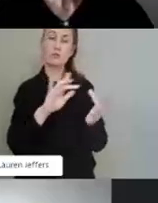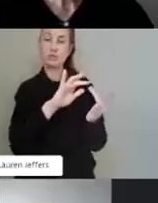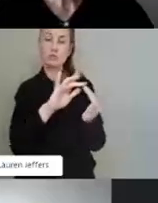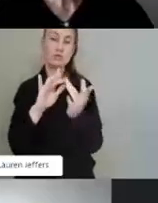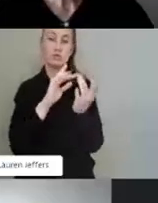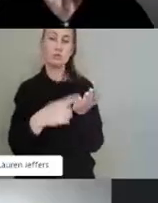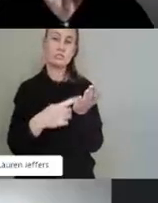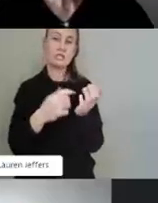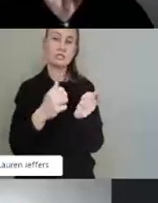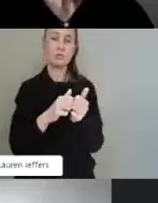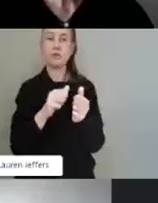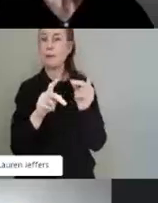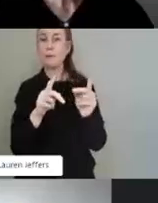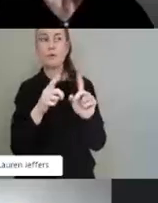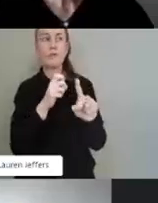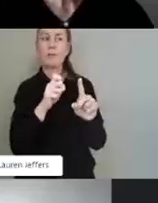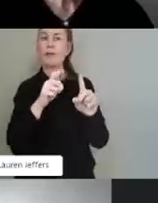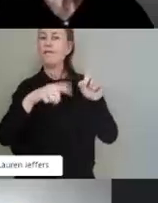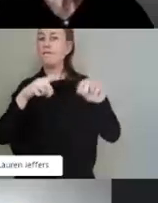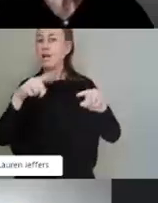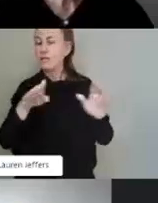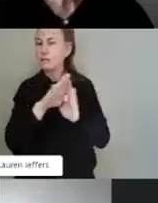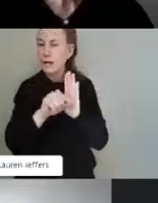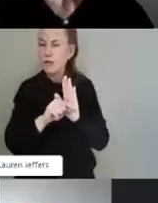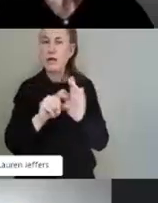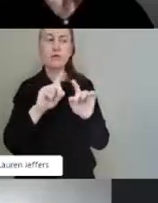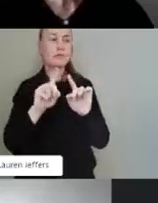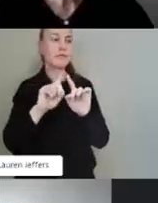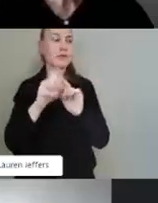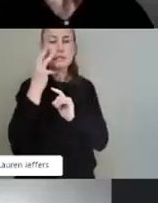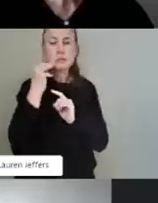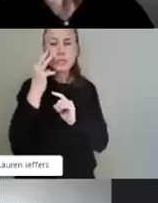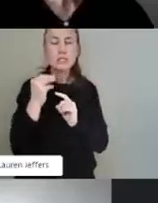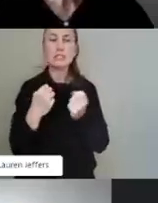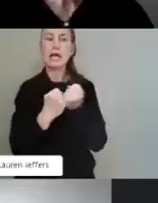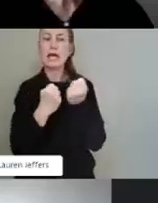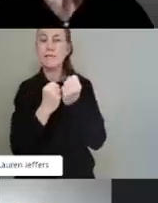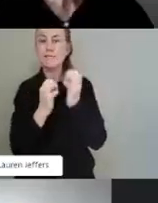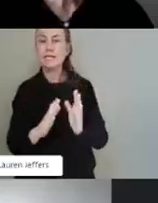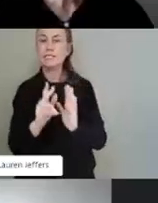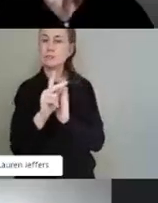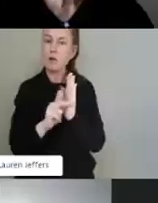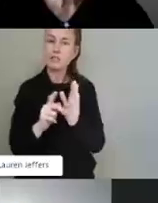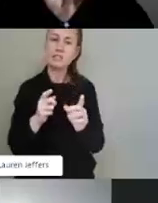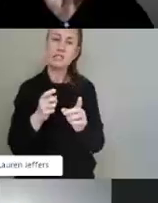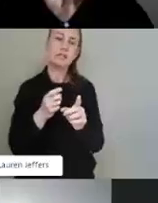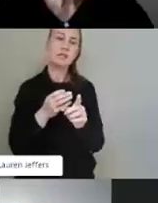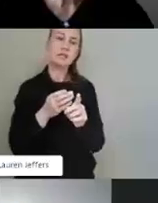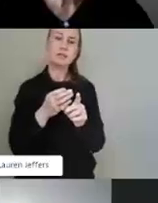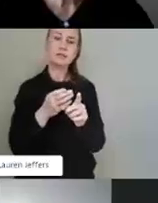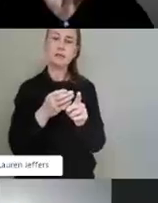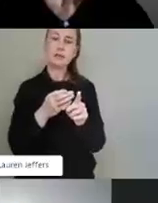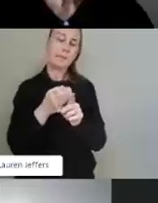various backgrounds, including those with lived experiences. We'll have advocates and policymakers there. And then there's